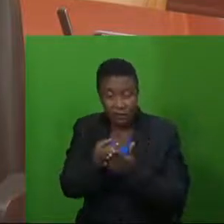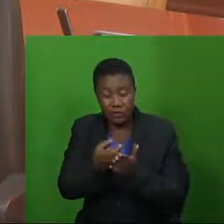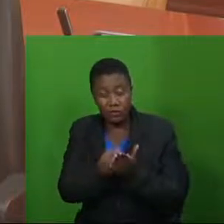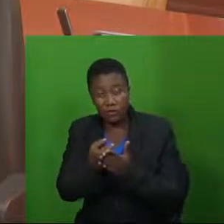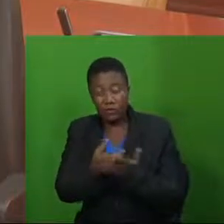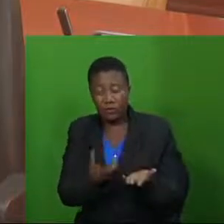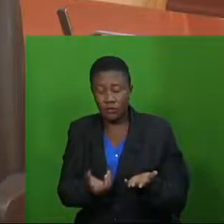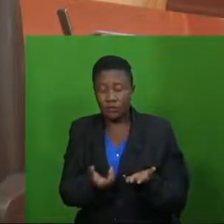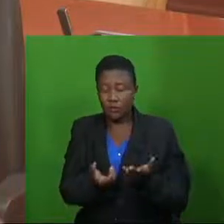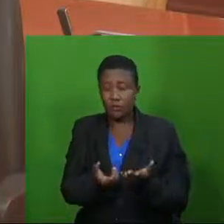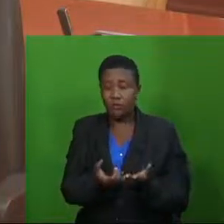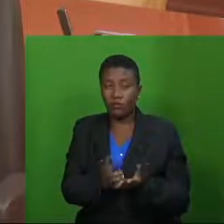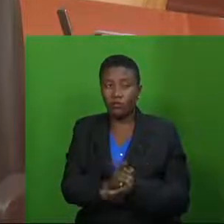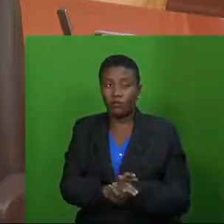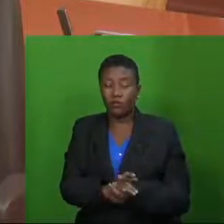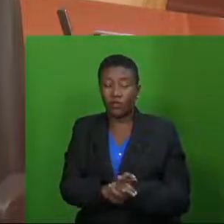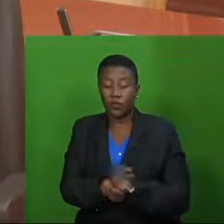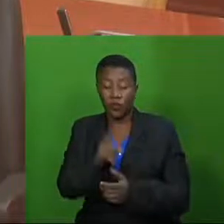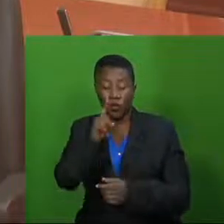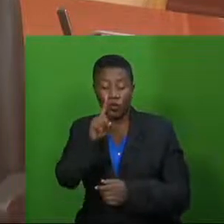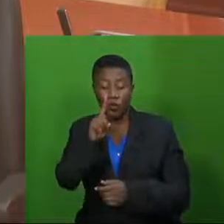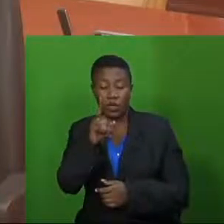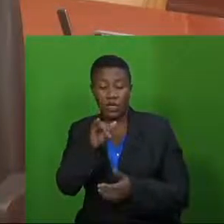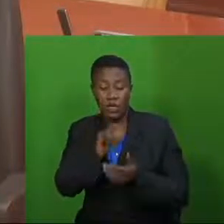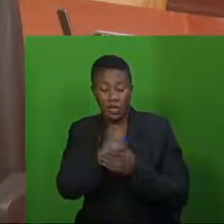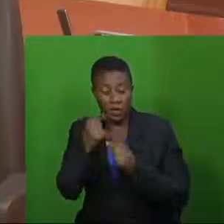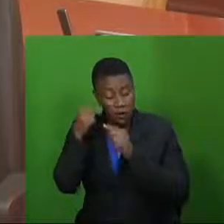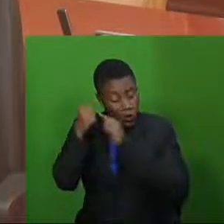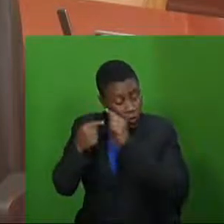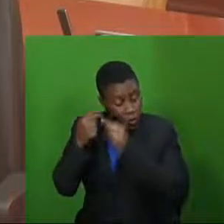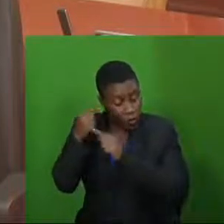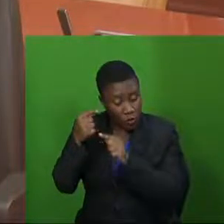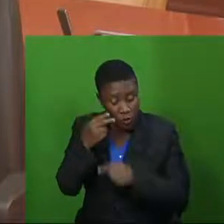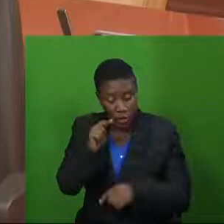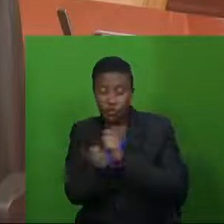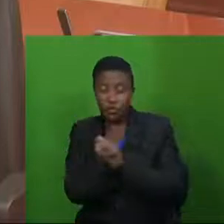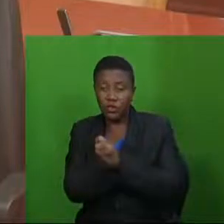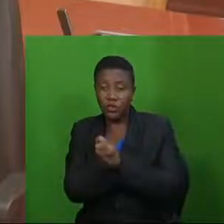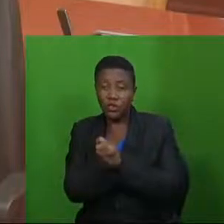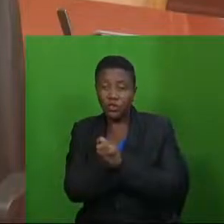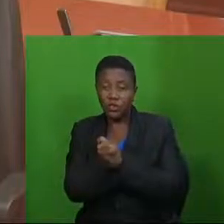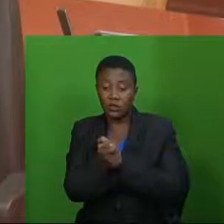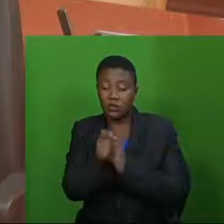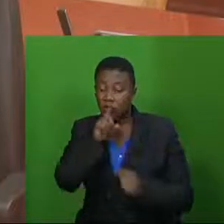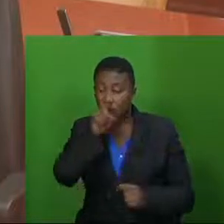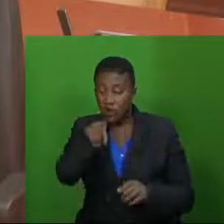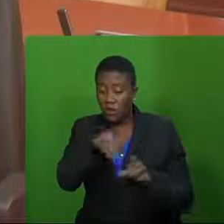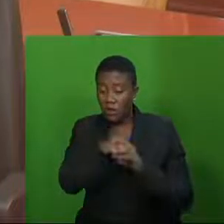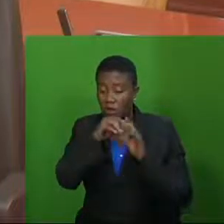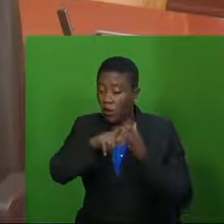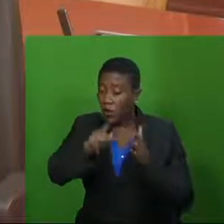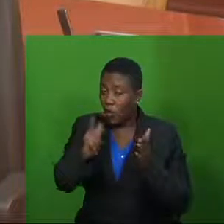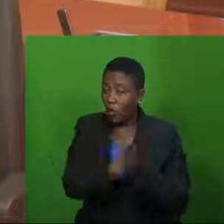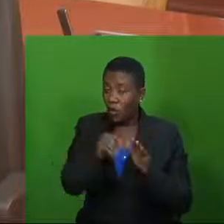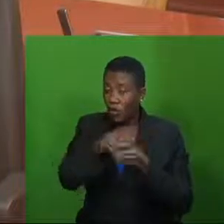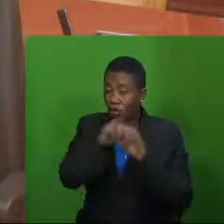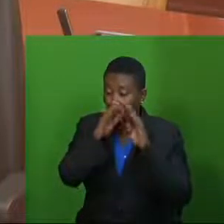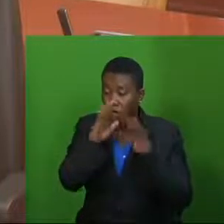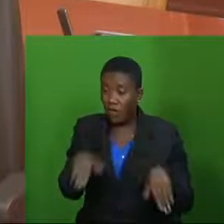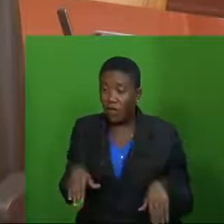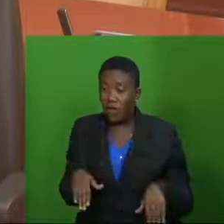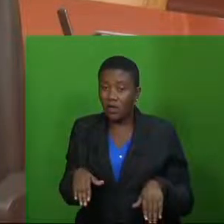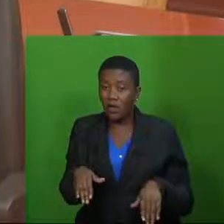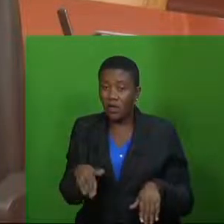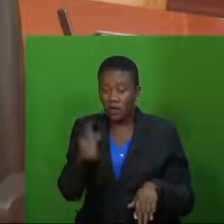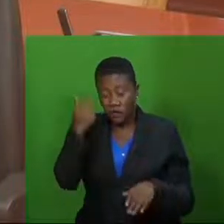1. That considering the need to revise the Standing Orders of the House, proposes the membership of the Standing Orders Committee